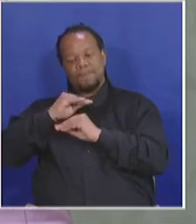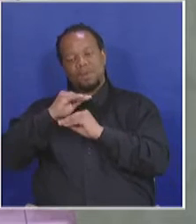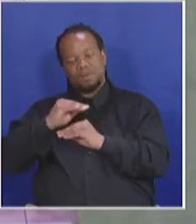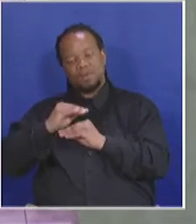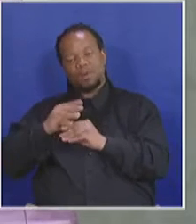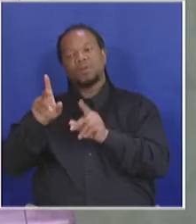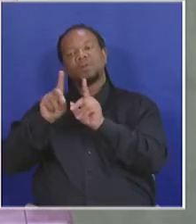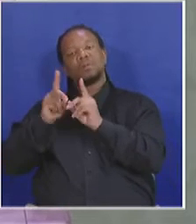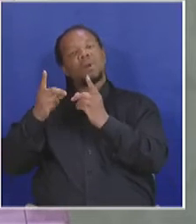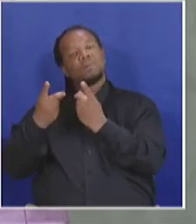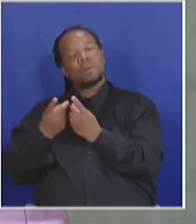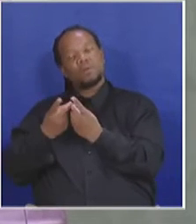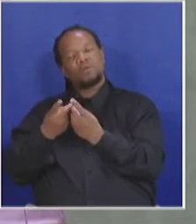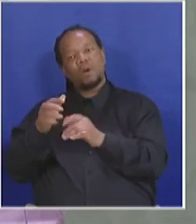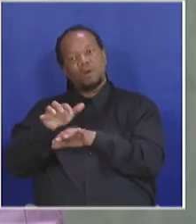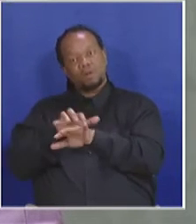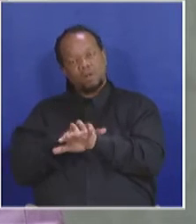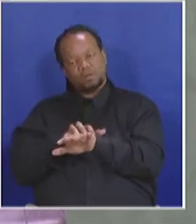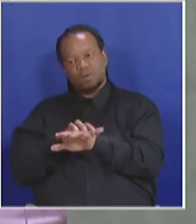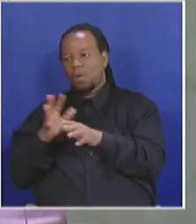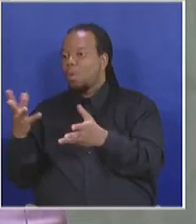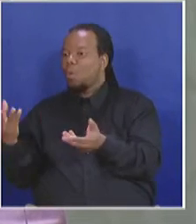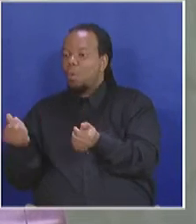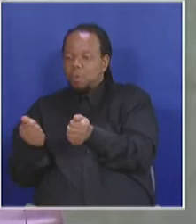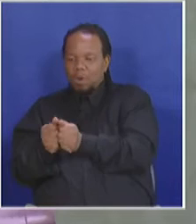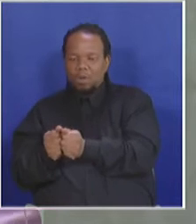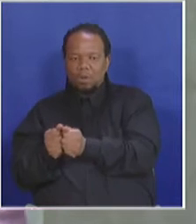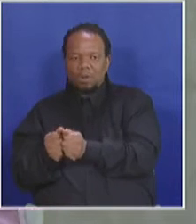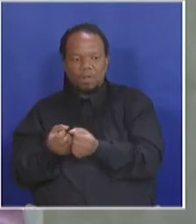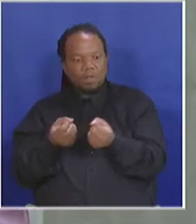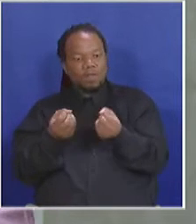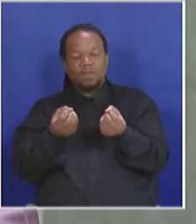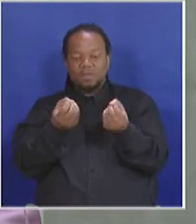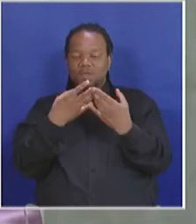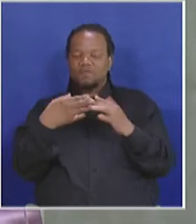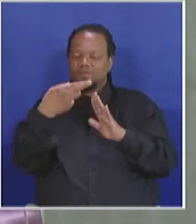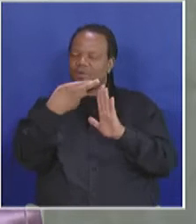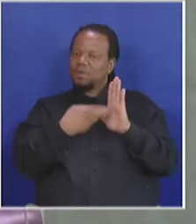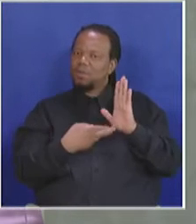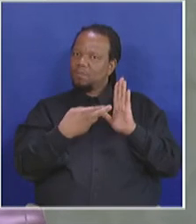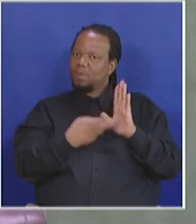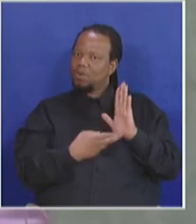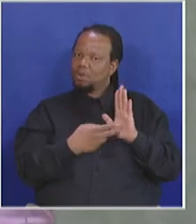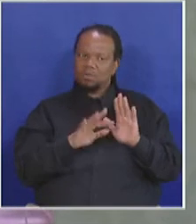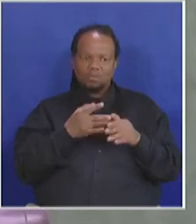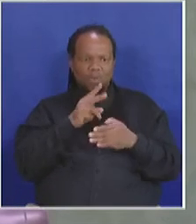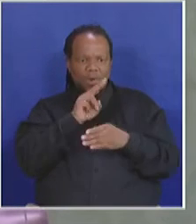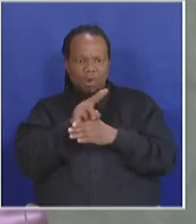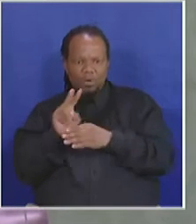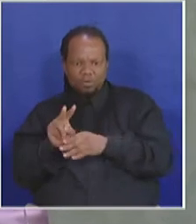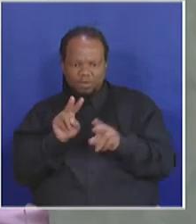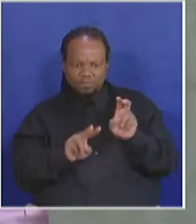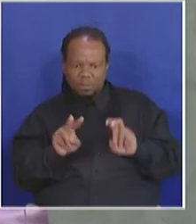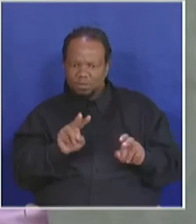must jointly submit a comprehensive report outlining a proper assessment of the needs of the